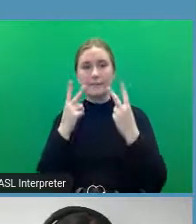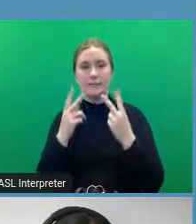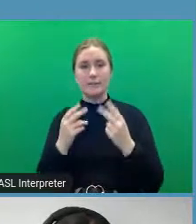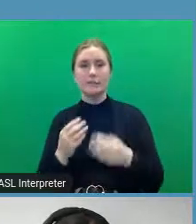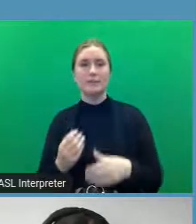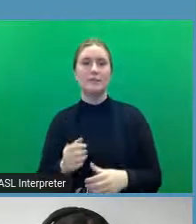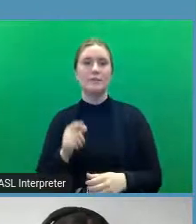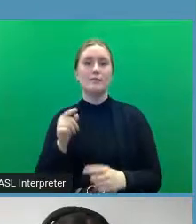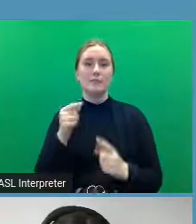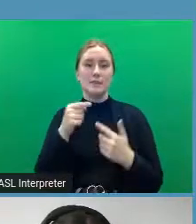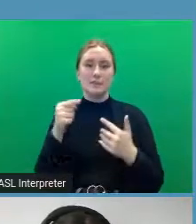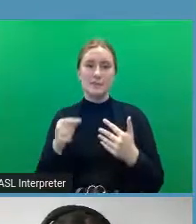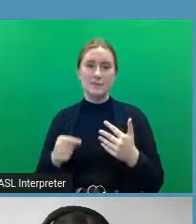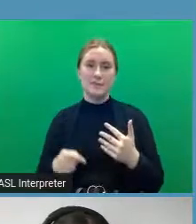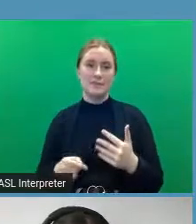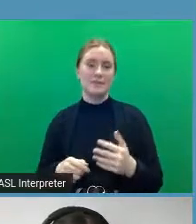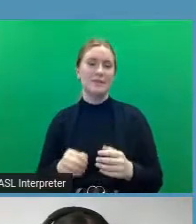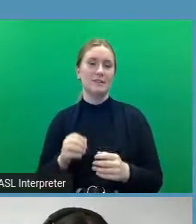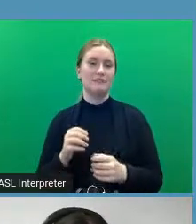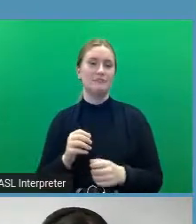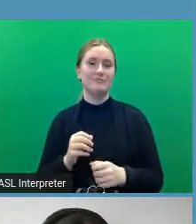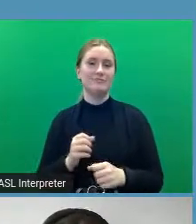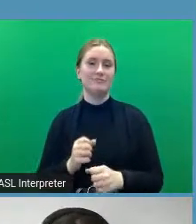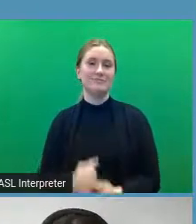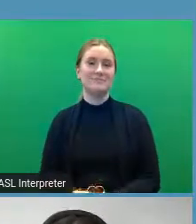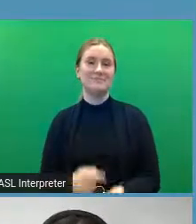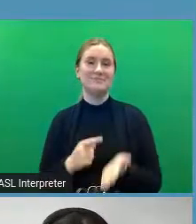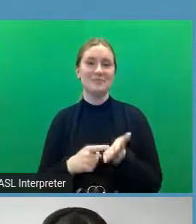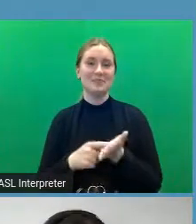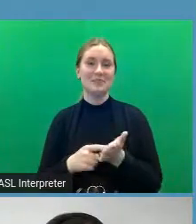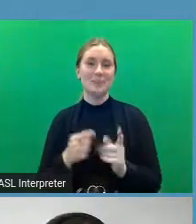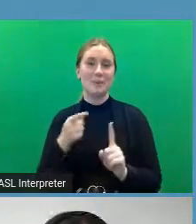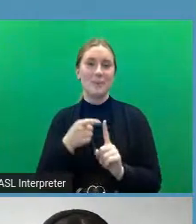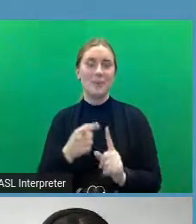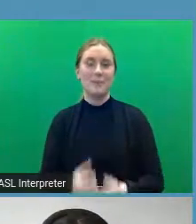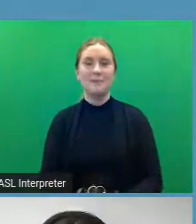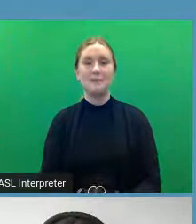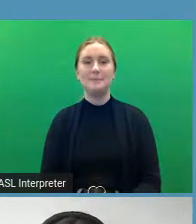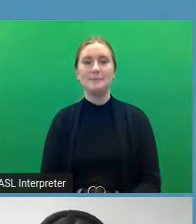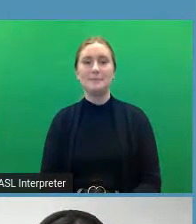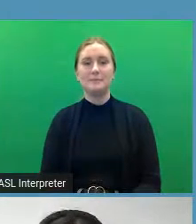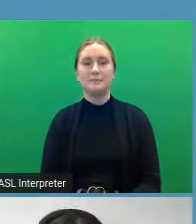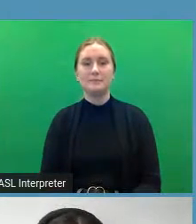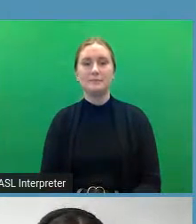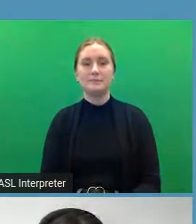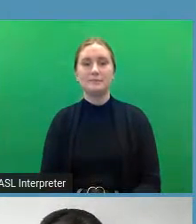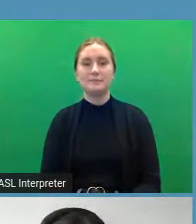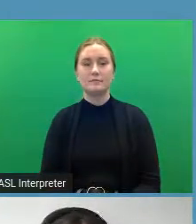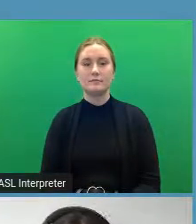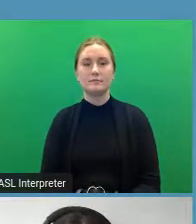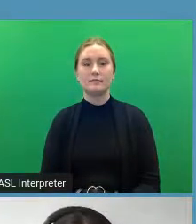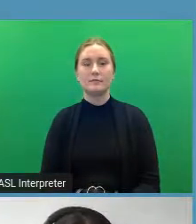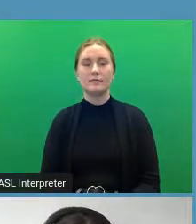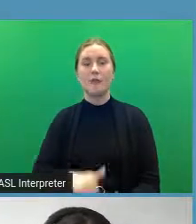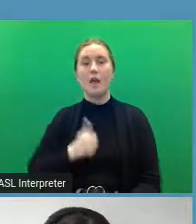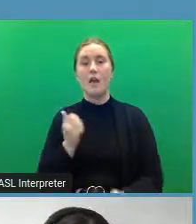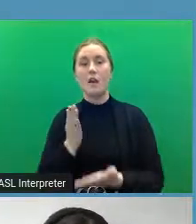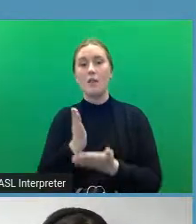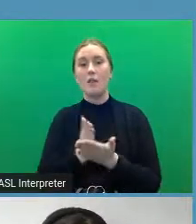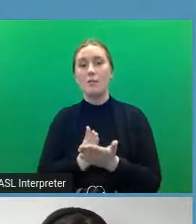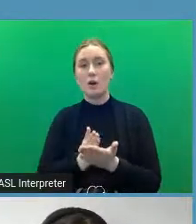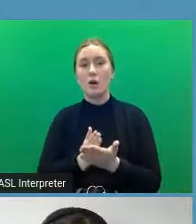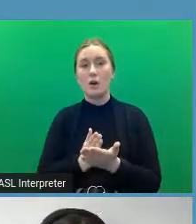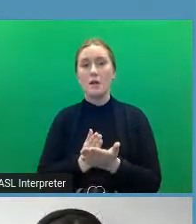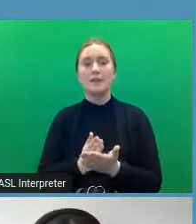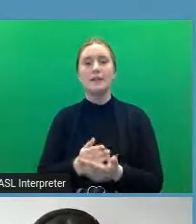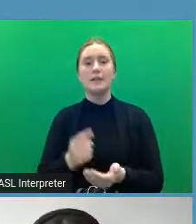talking points. And then the other thing to do in that script writing planning phase is, what are the translation intentions